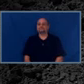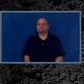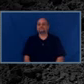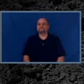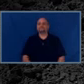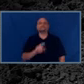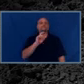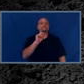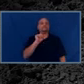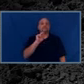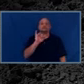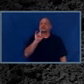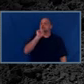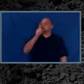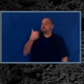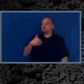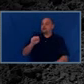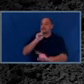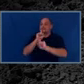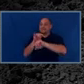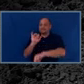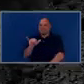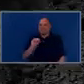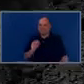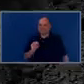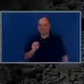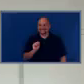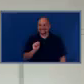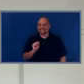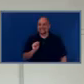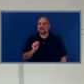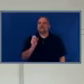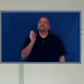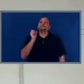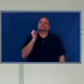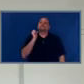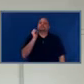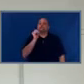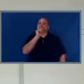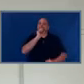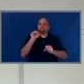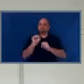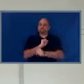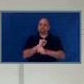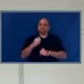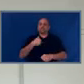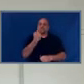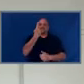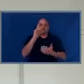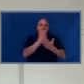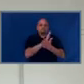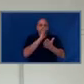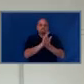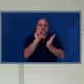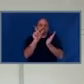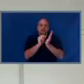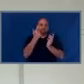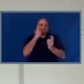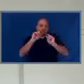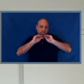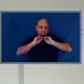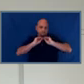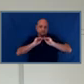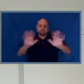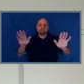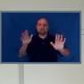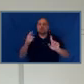Sure, I can answer that. Yeah, so there's actually a paper that just recently came out